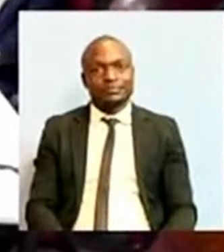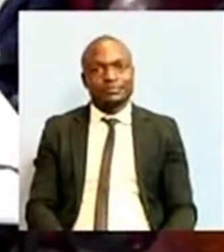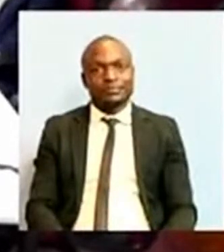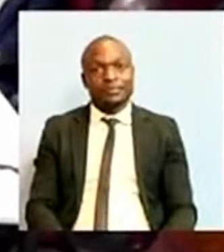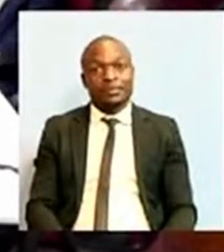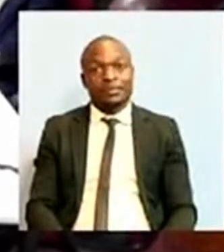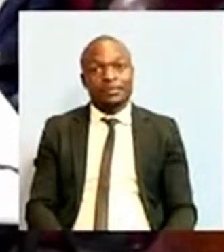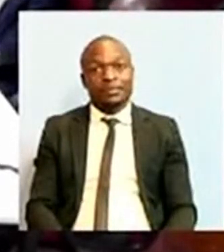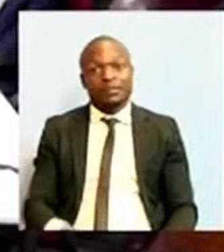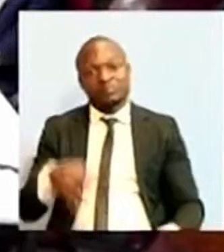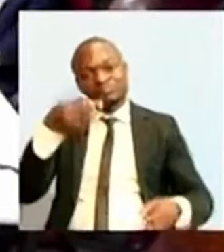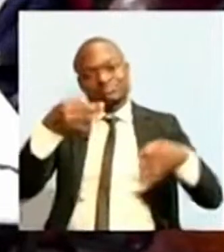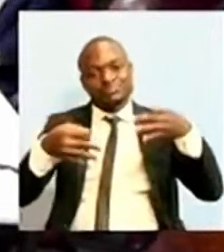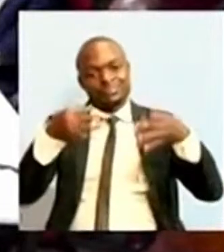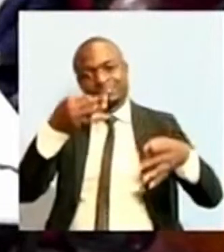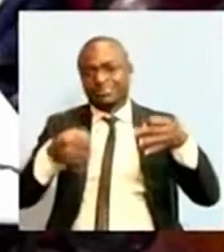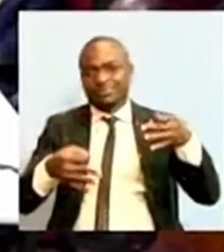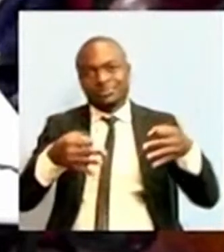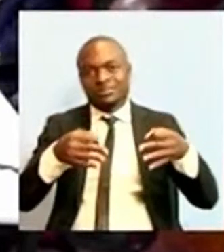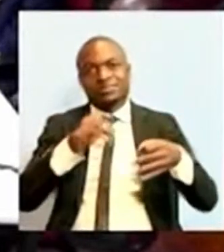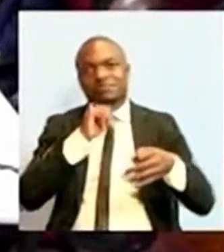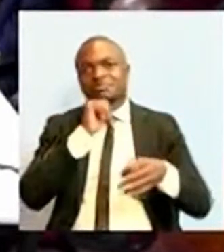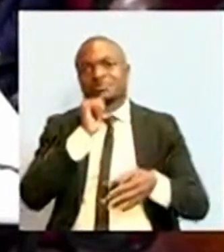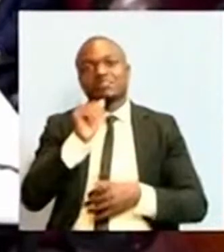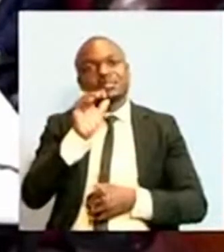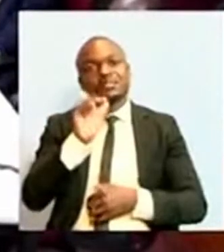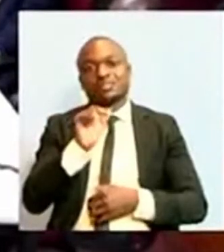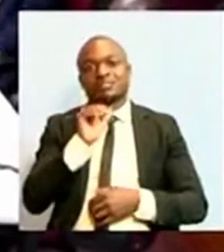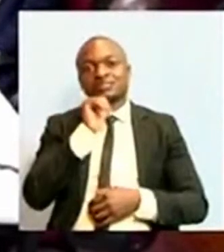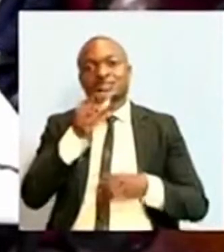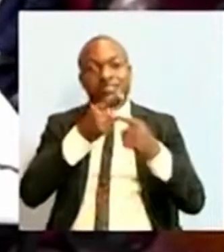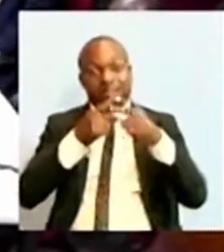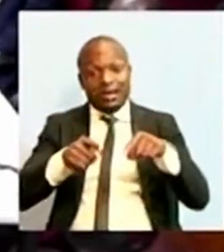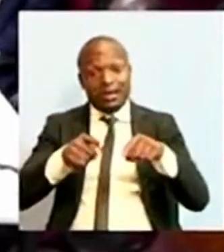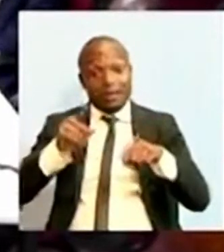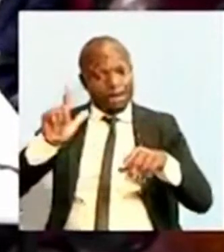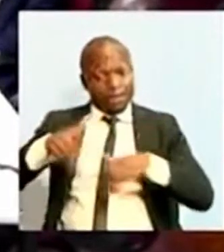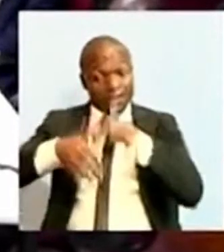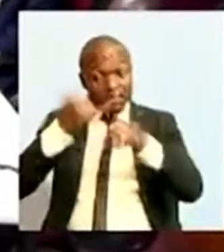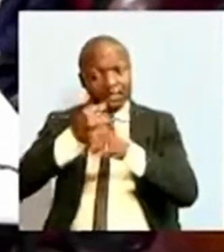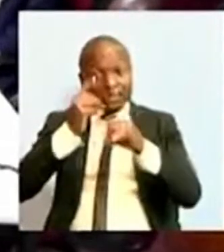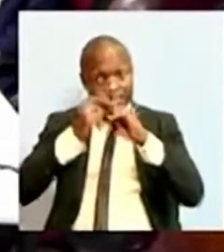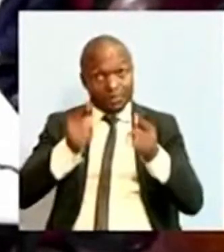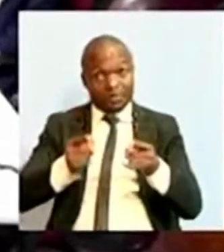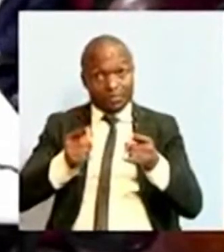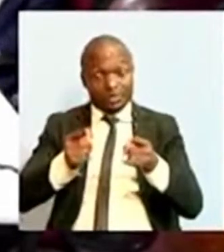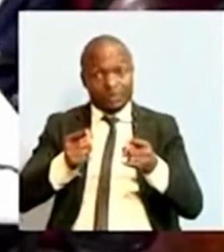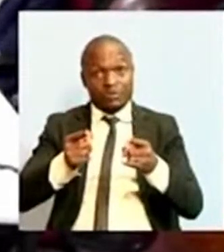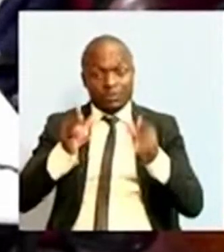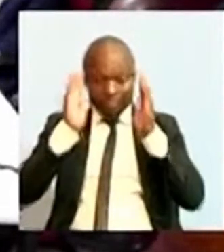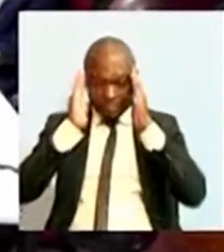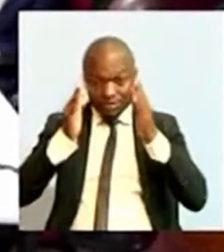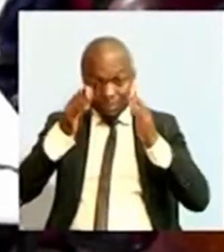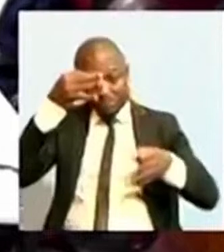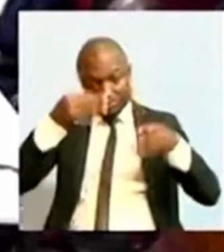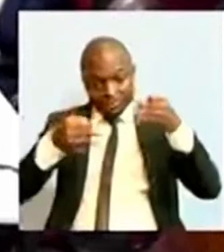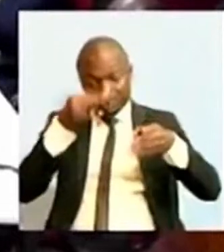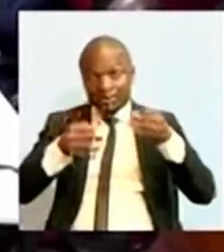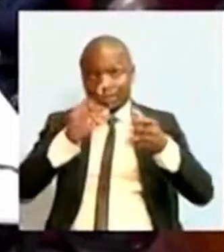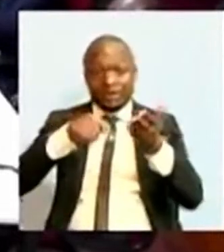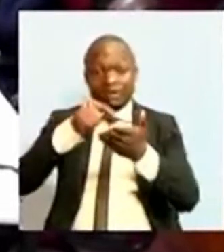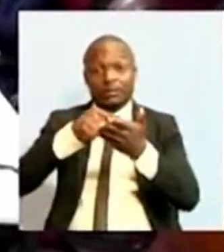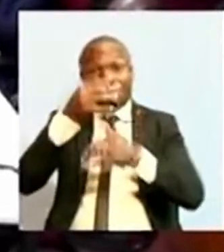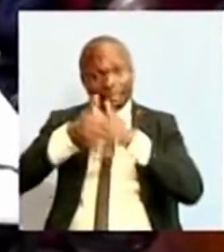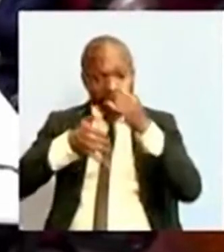the tribunal didn't sit last year, so we are hoping that it will be attended to by the tribunal this year, so that we